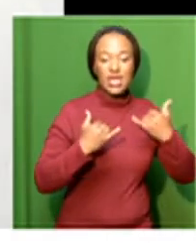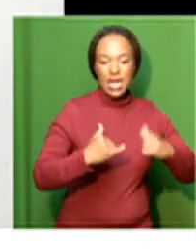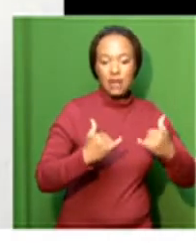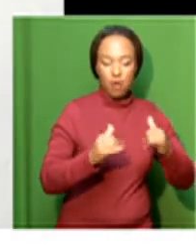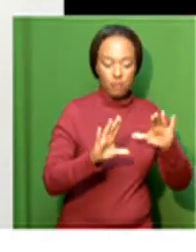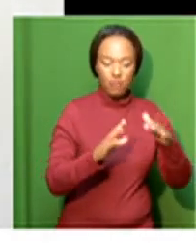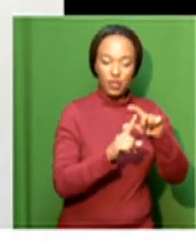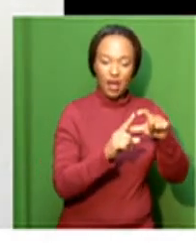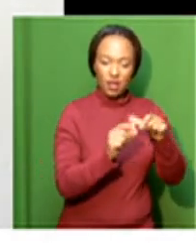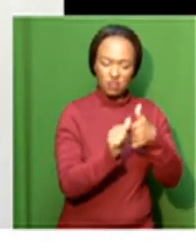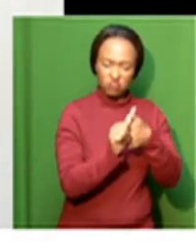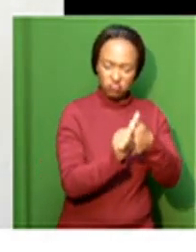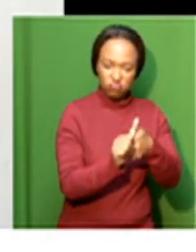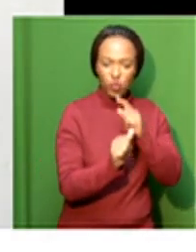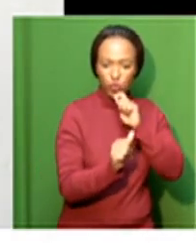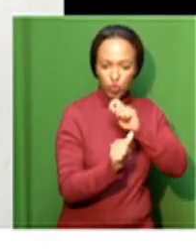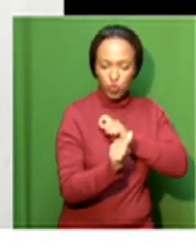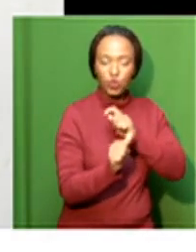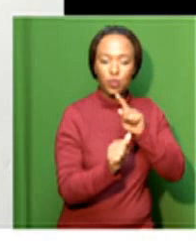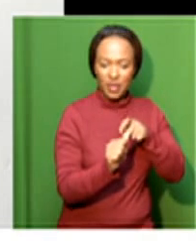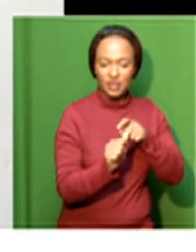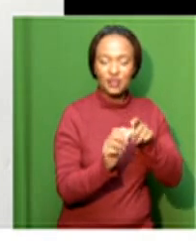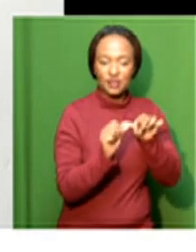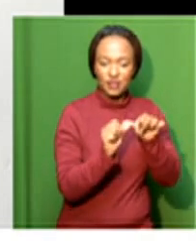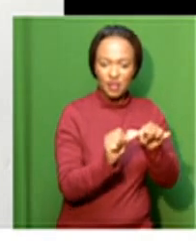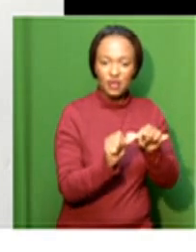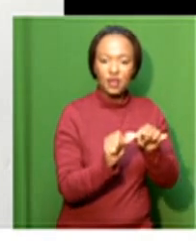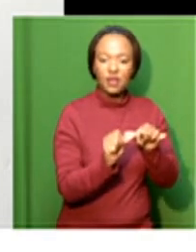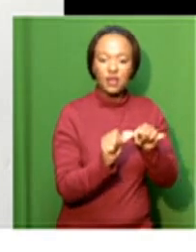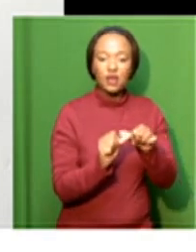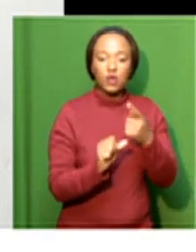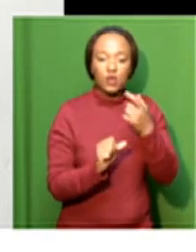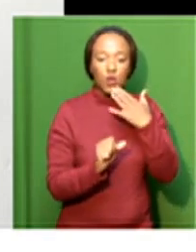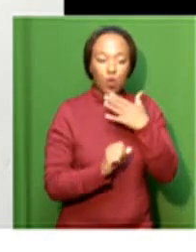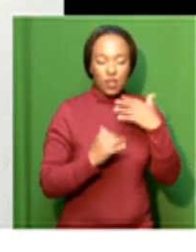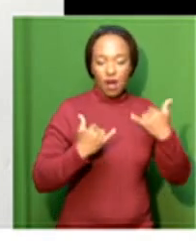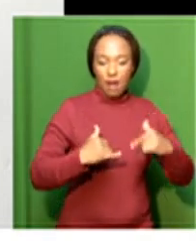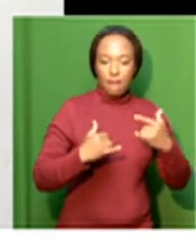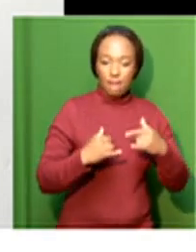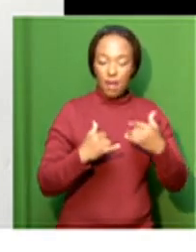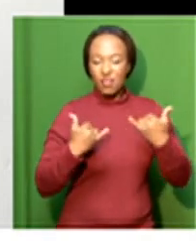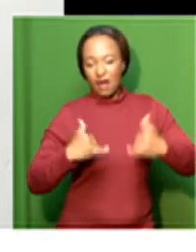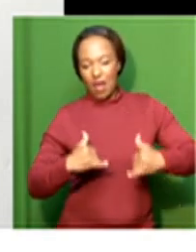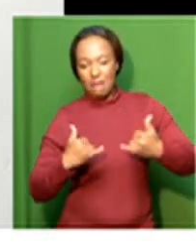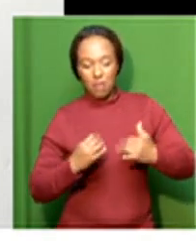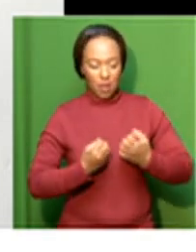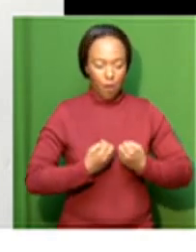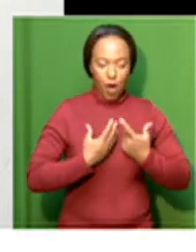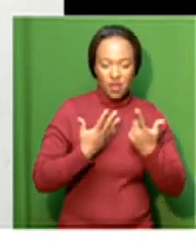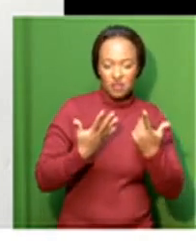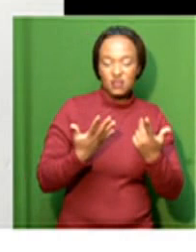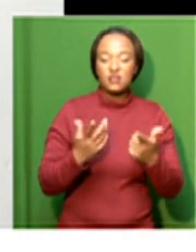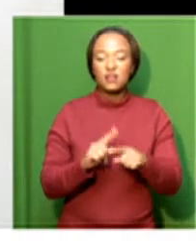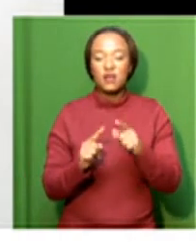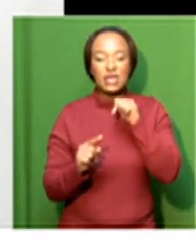the culture, and make sure that I live up to what you call rap, because rap is rhythm and poetry. So regardless